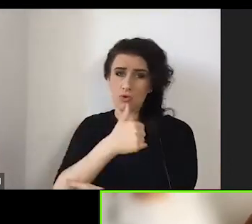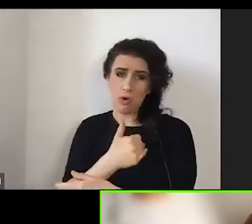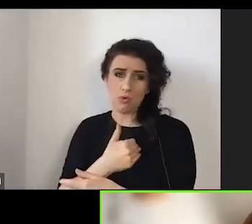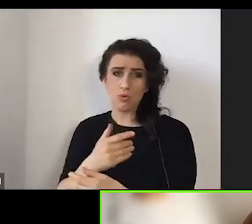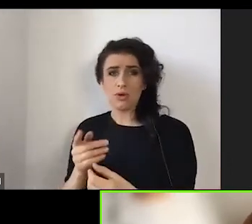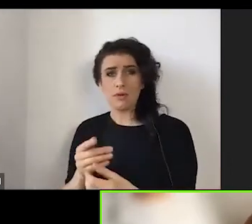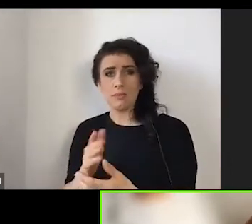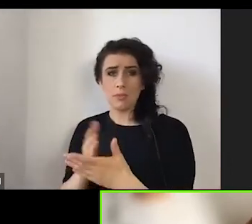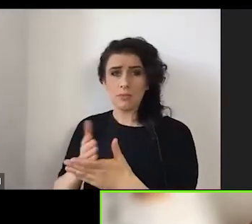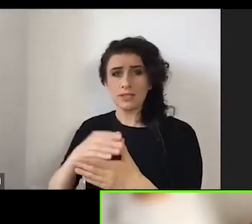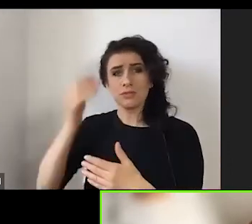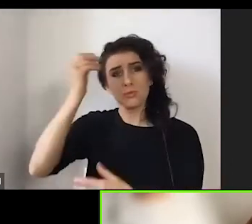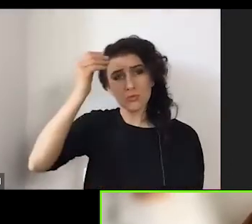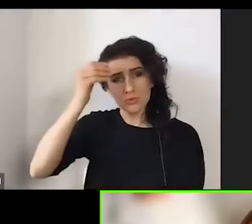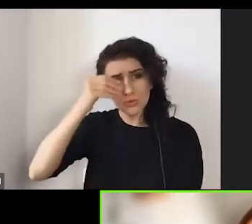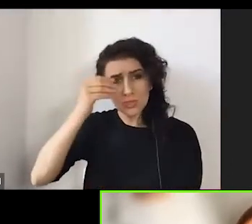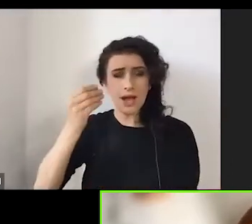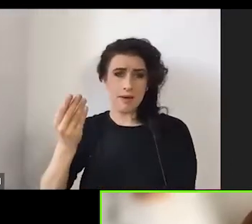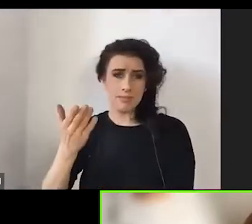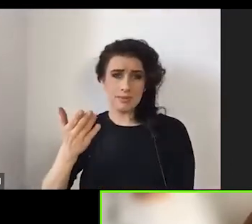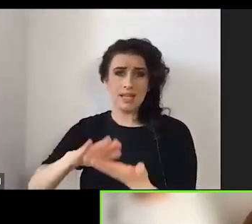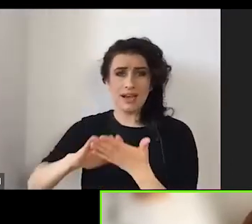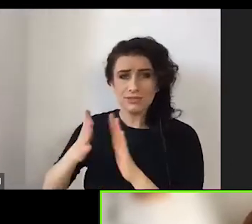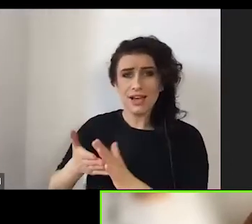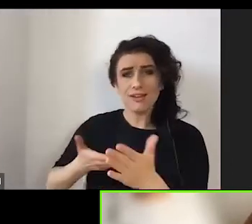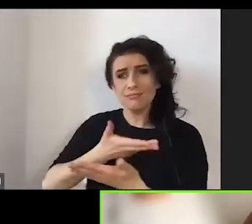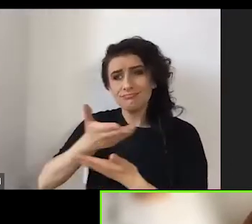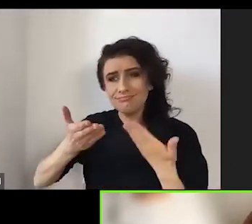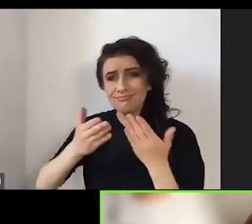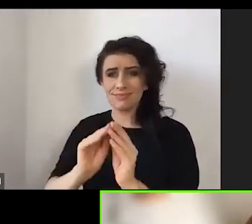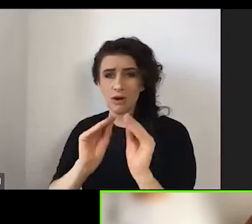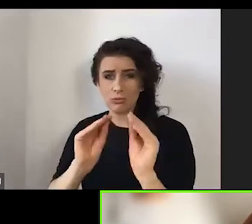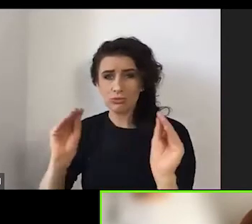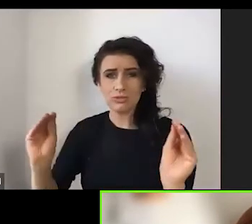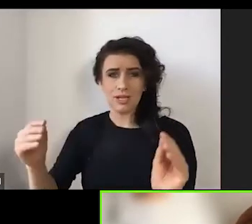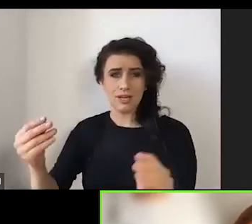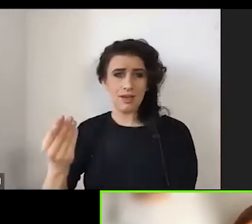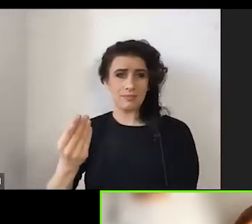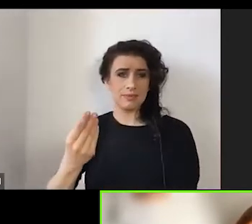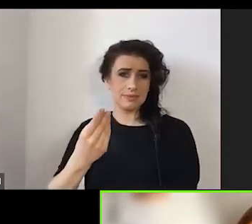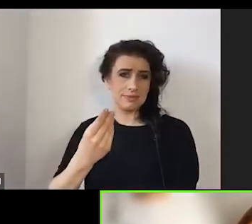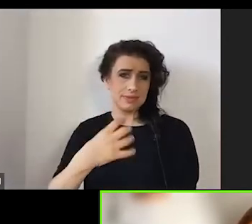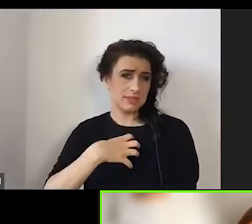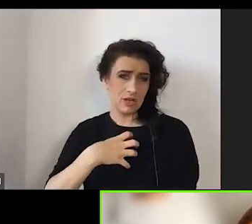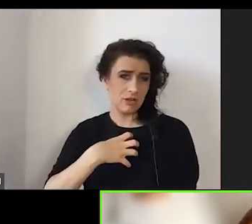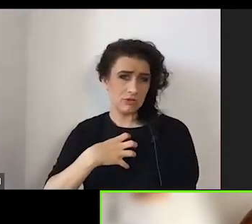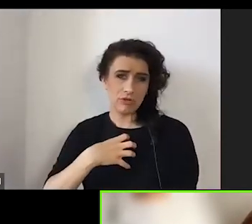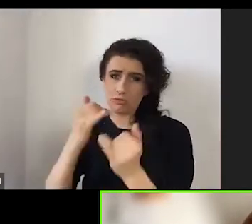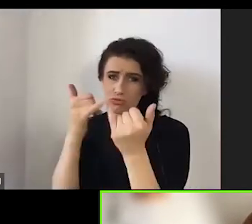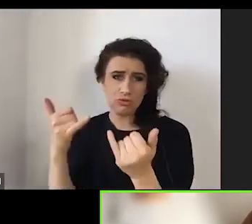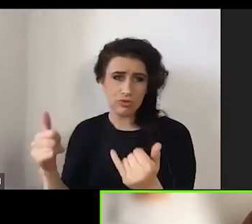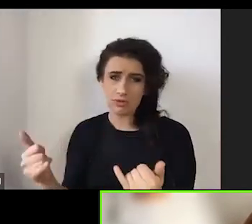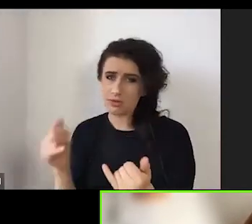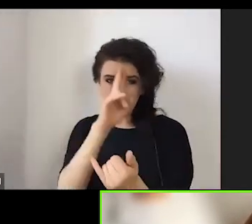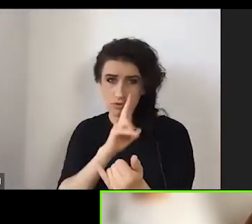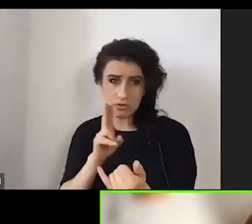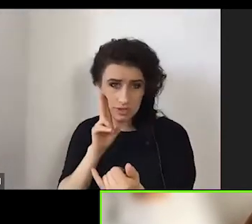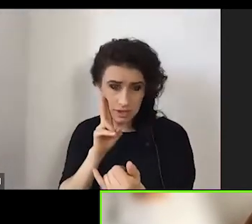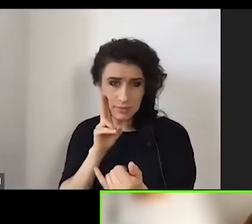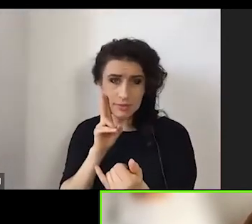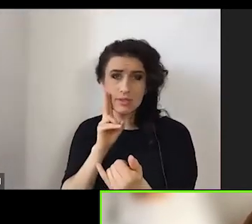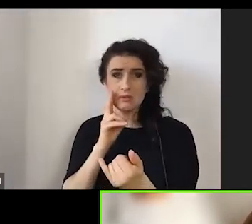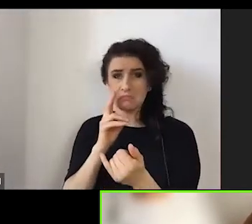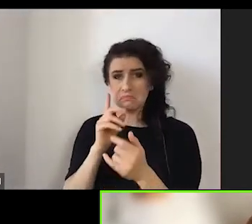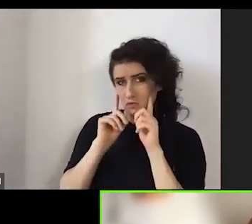easier for you. Like you wouldn't be there mediating everything, because you will have a psychologist that has been studying for